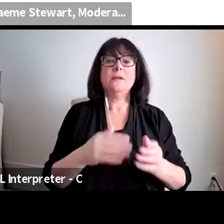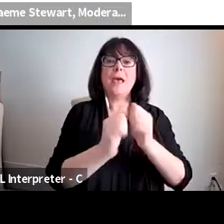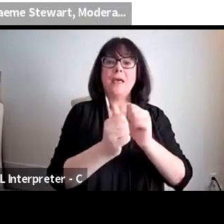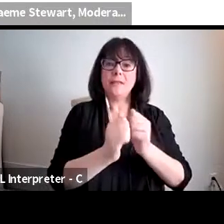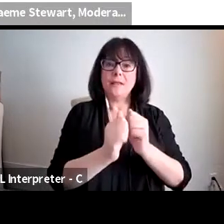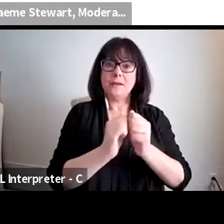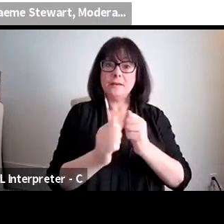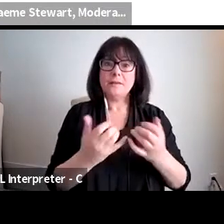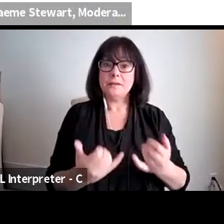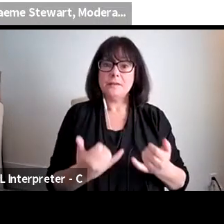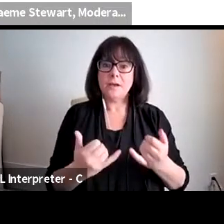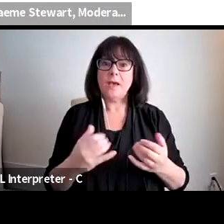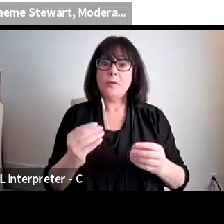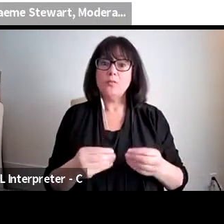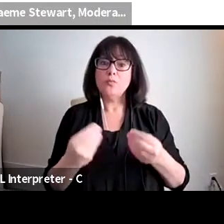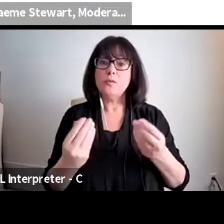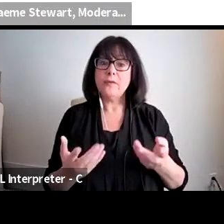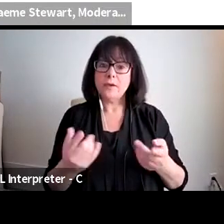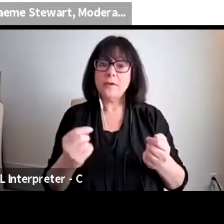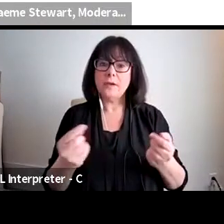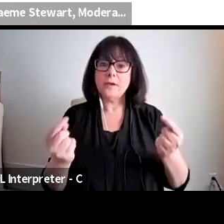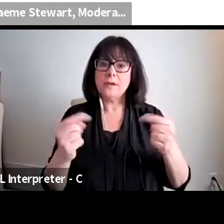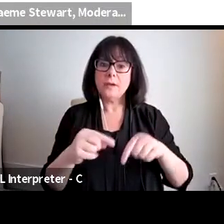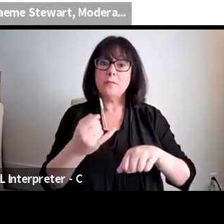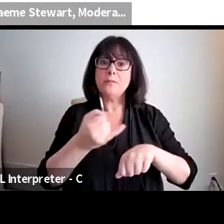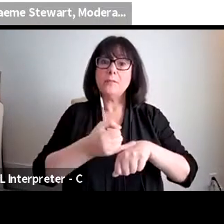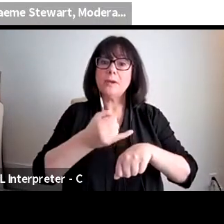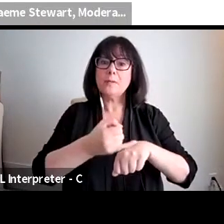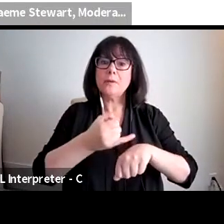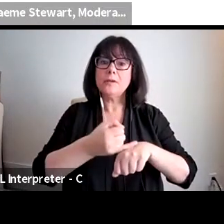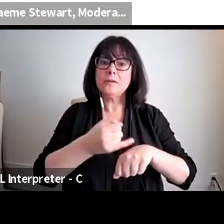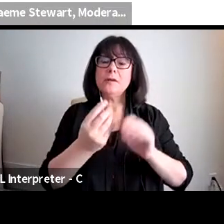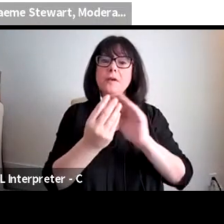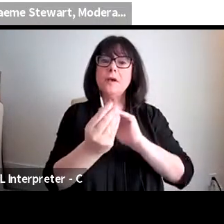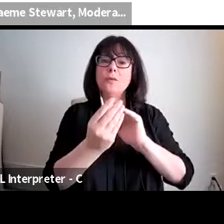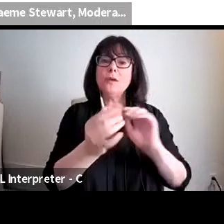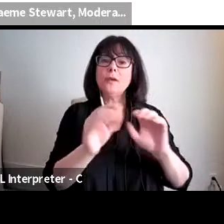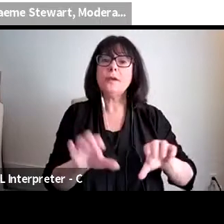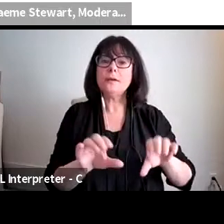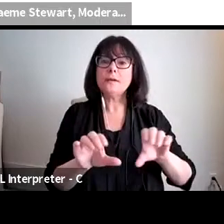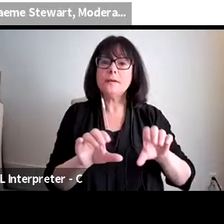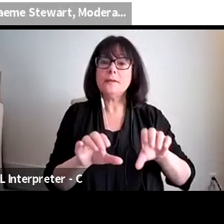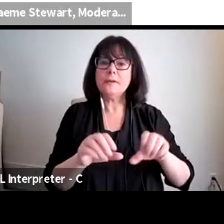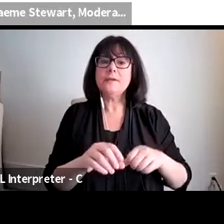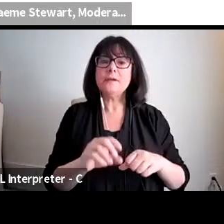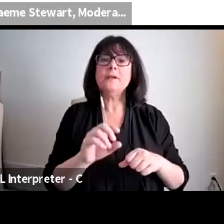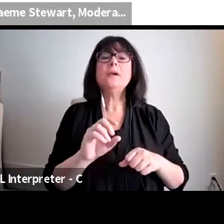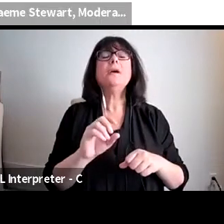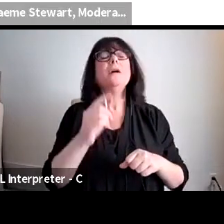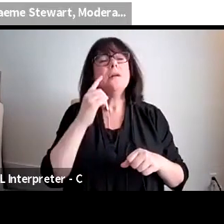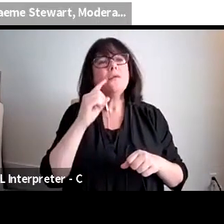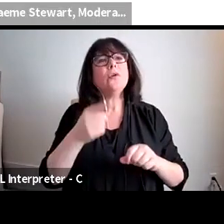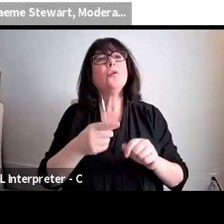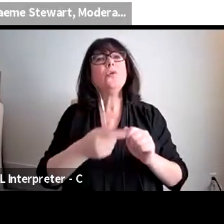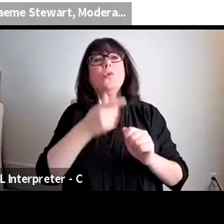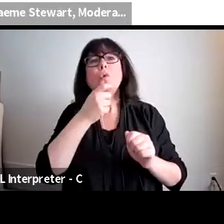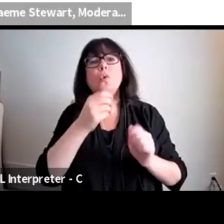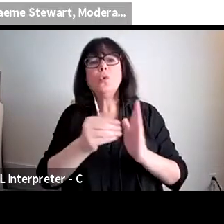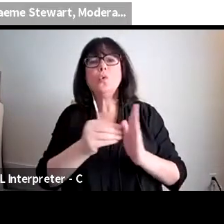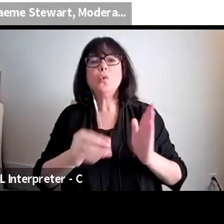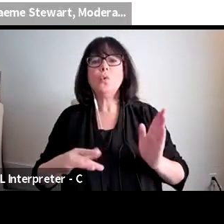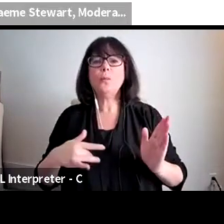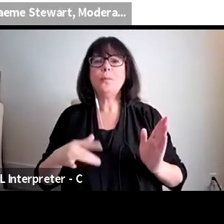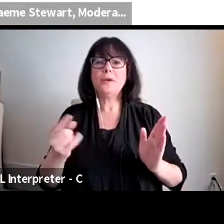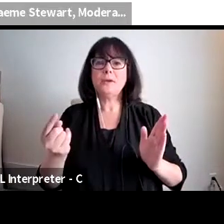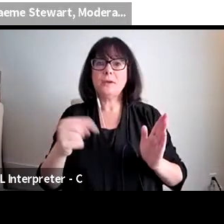outdoor opportunities for primarily the students who are finding themselves on campus to have a chance